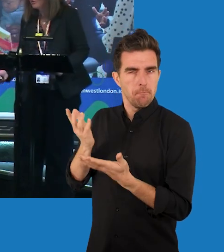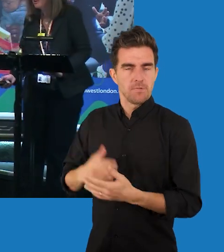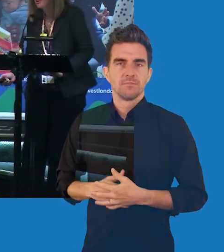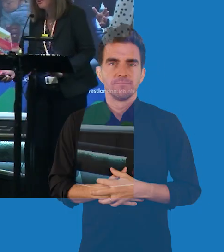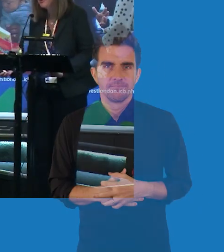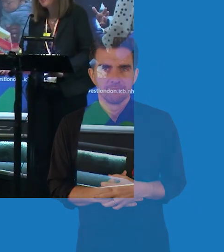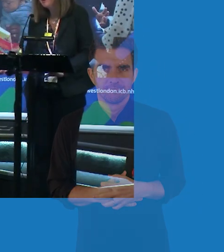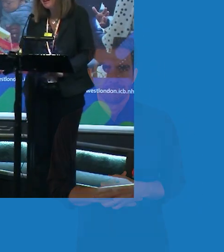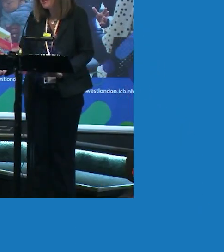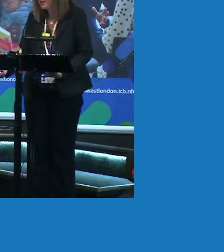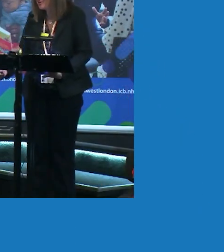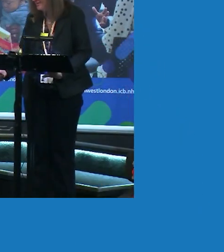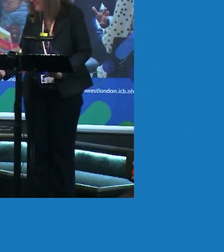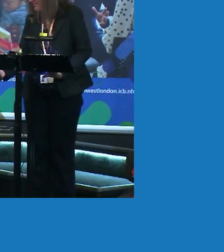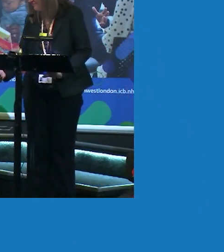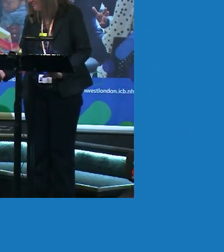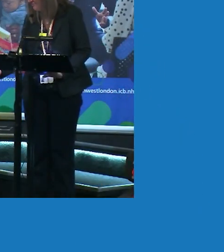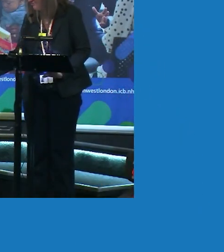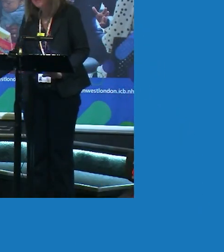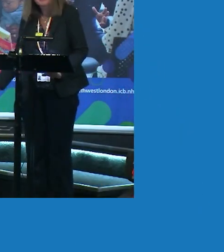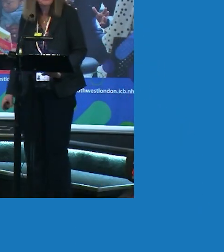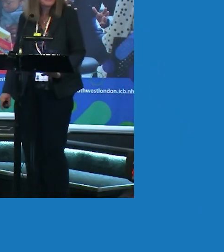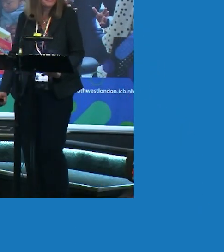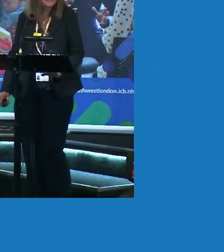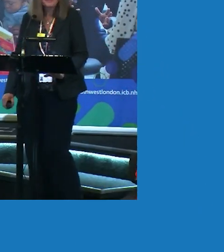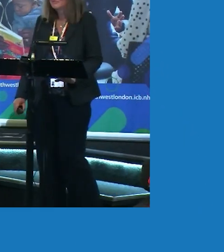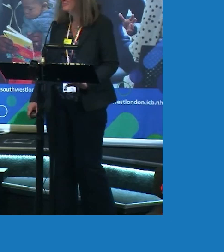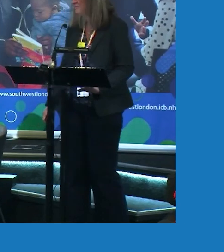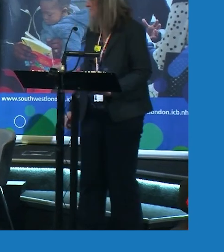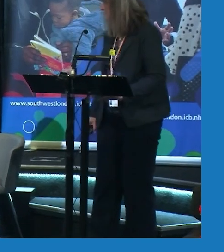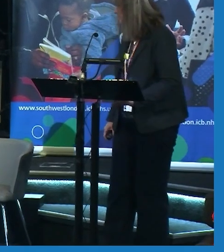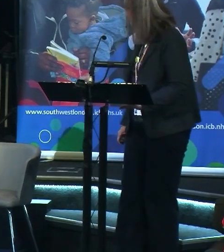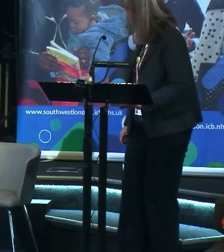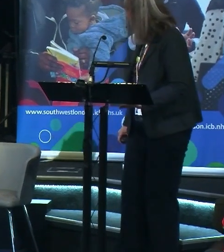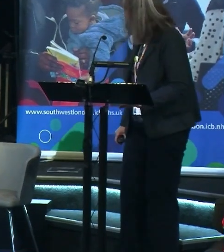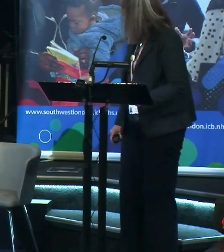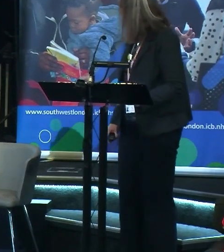just going to let you have a look at a film about South West London.